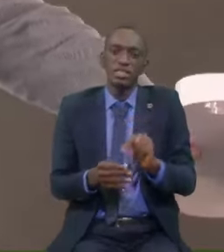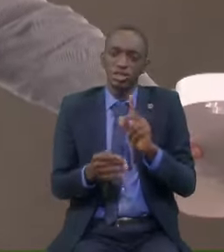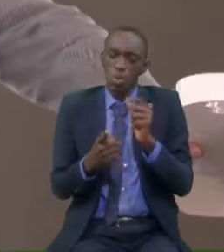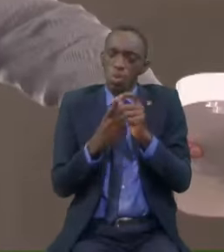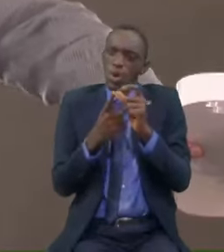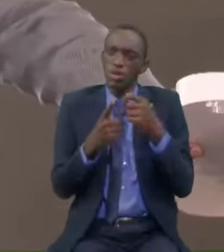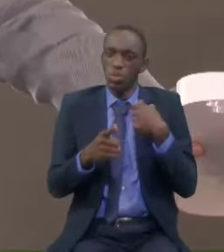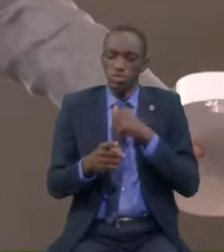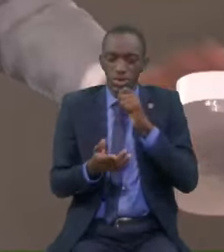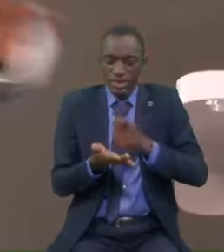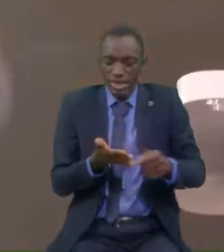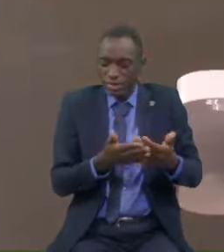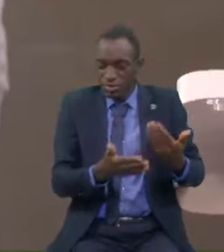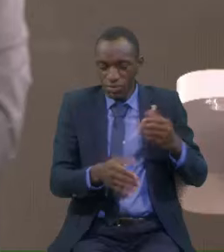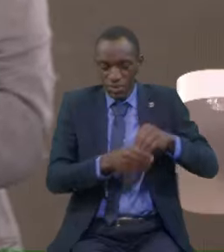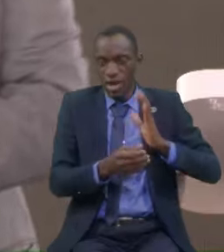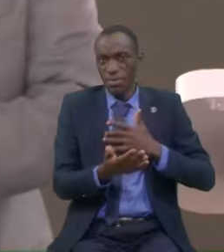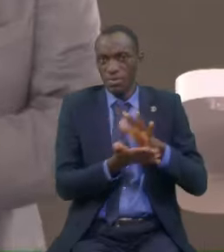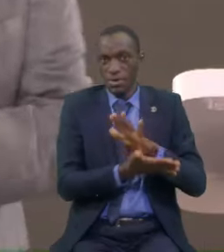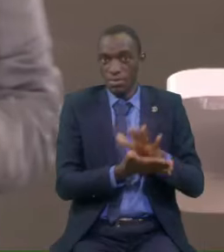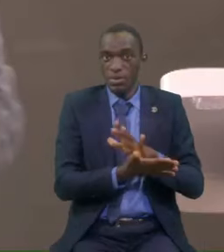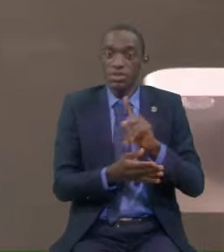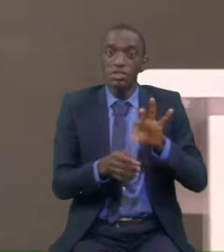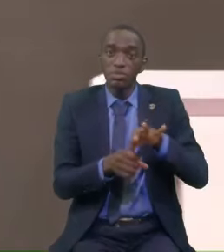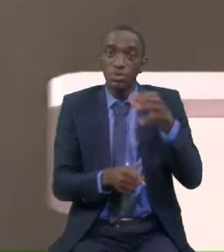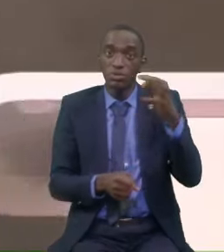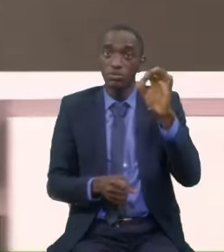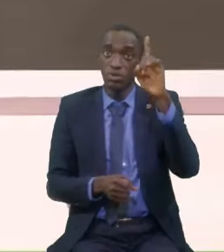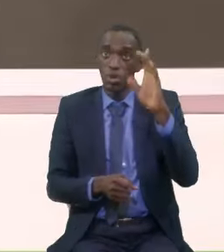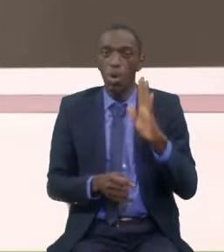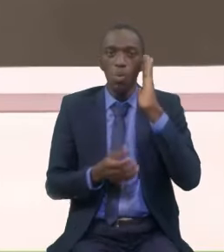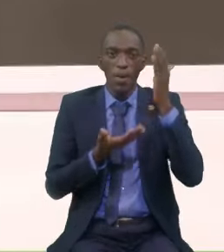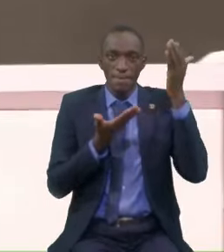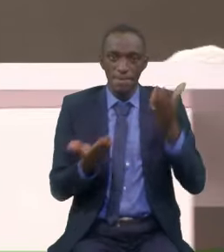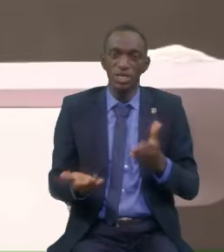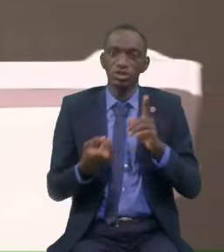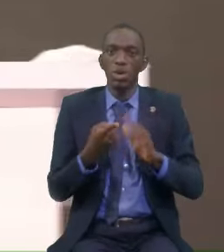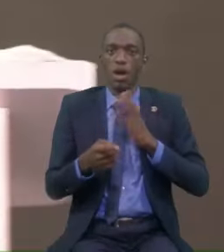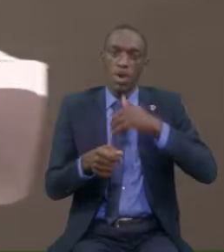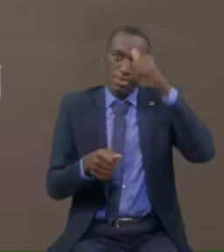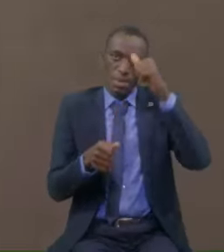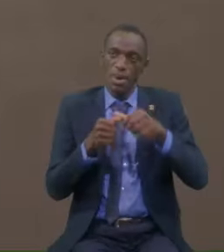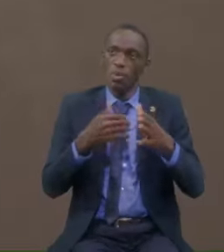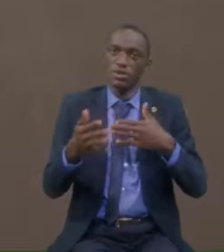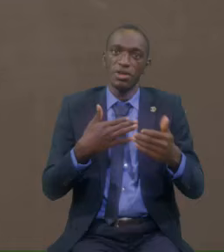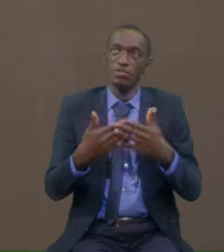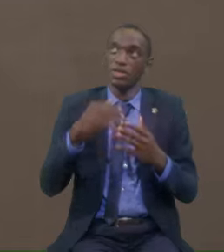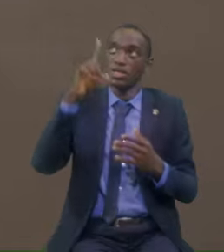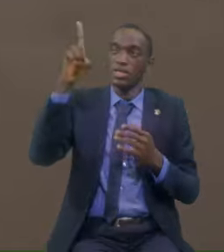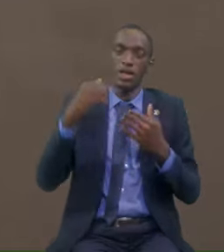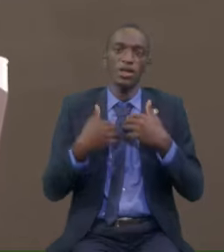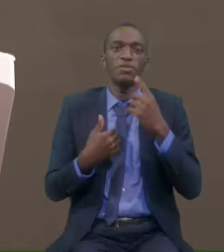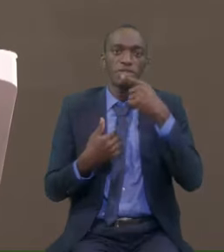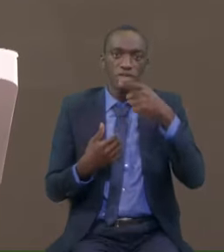will bring to remembrance whatsoever I have said unto you. The Lord affirm,